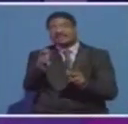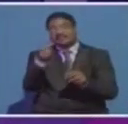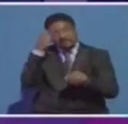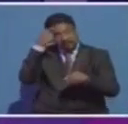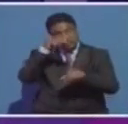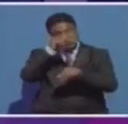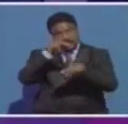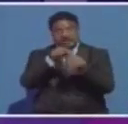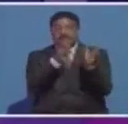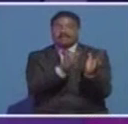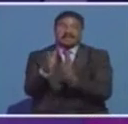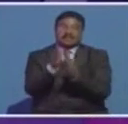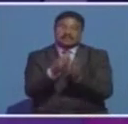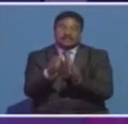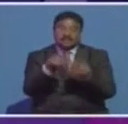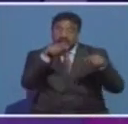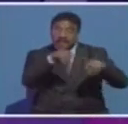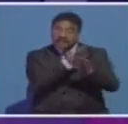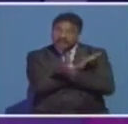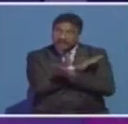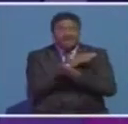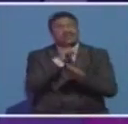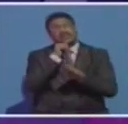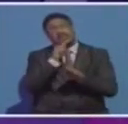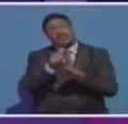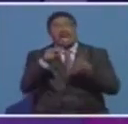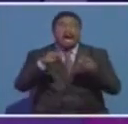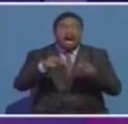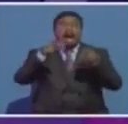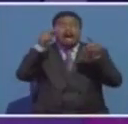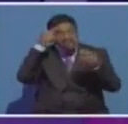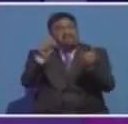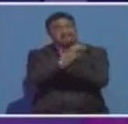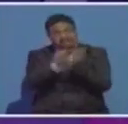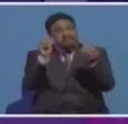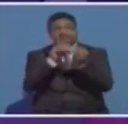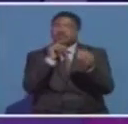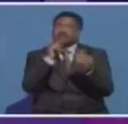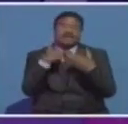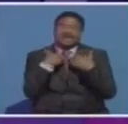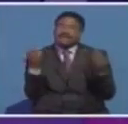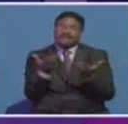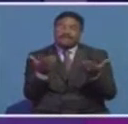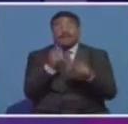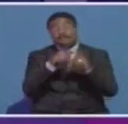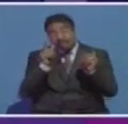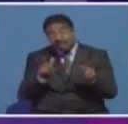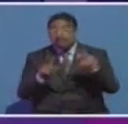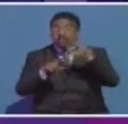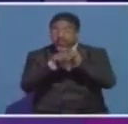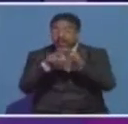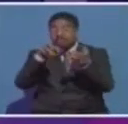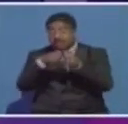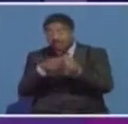planning. Although Zambia does not rank among nations highly prone to disasters, it has had a fair share of emergencies